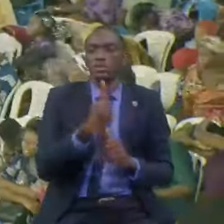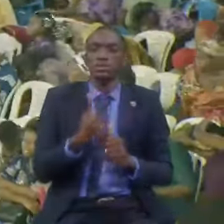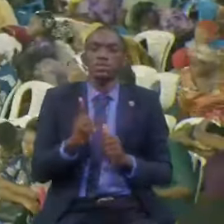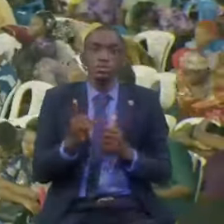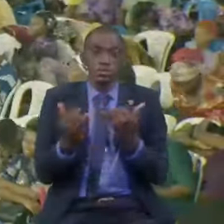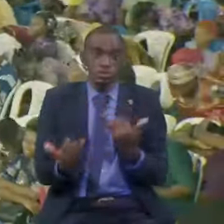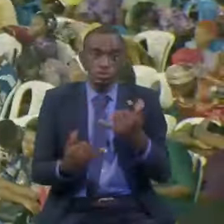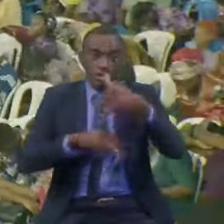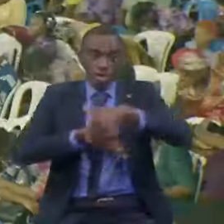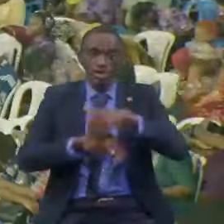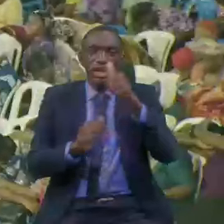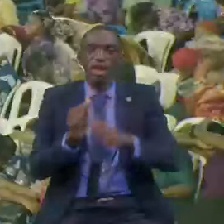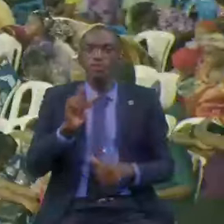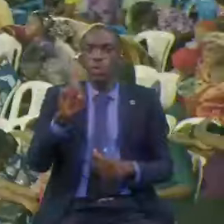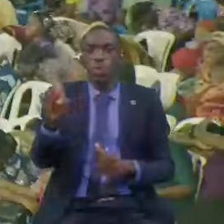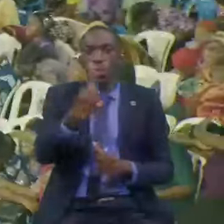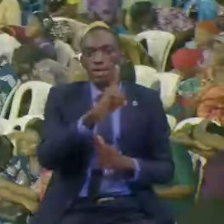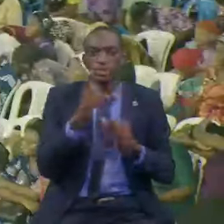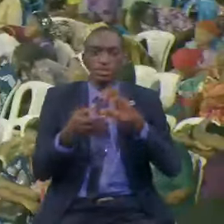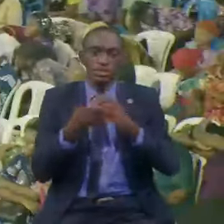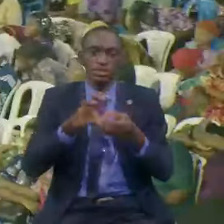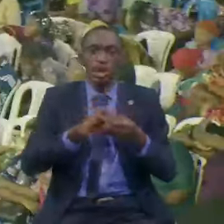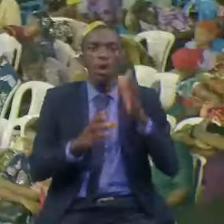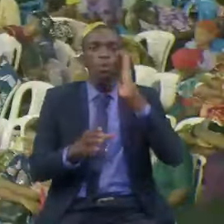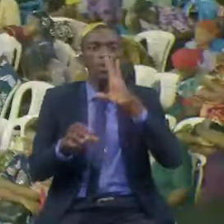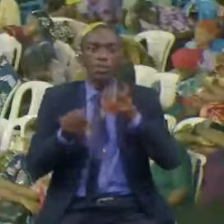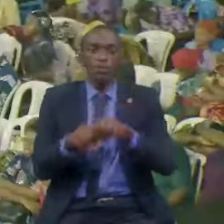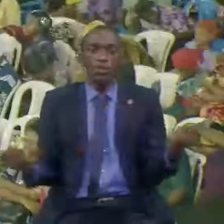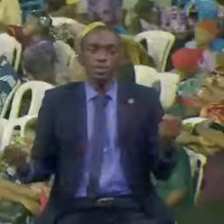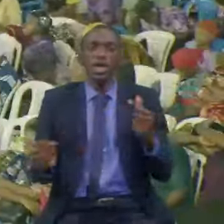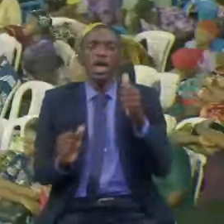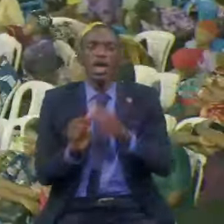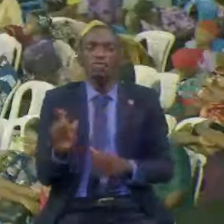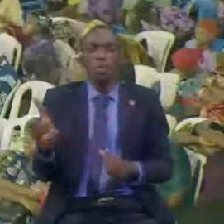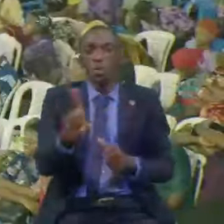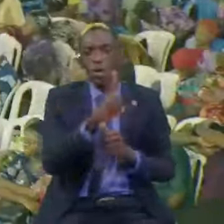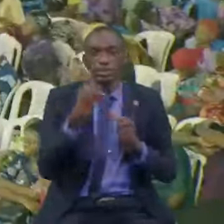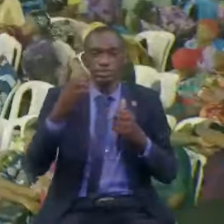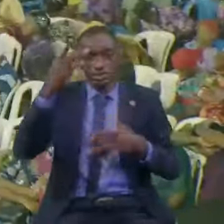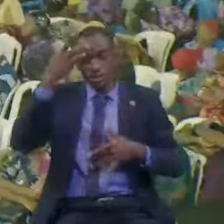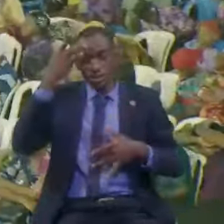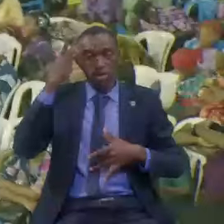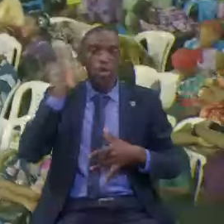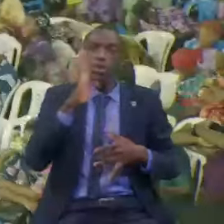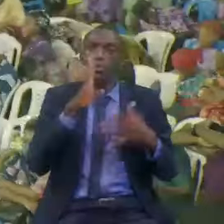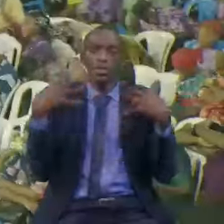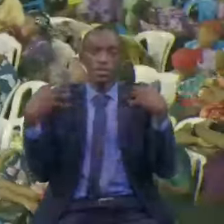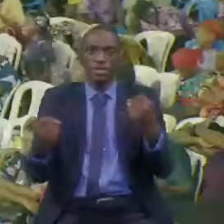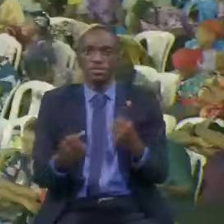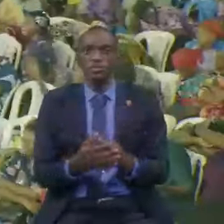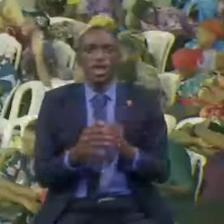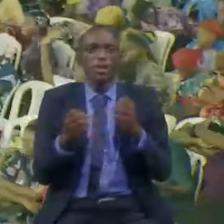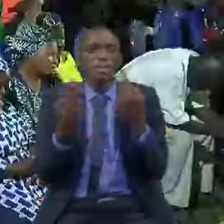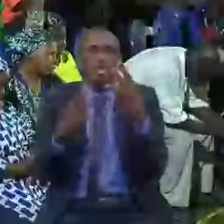broken. Everyone's sickness will be healed. How many of us are ready for the